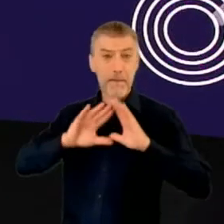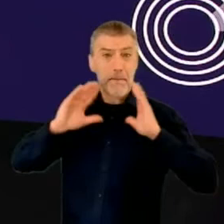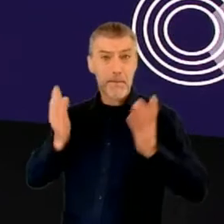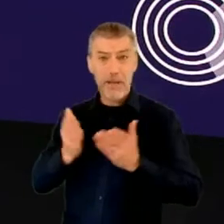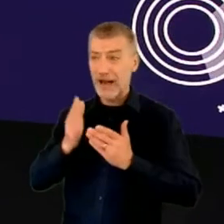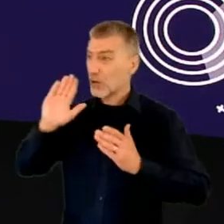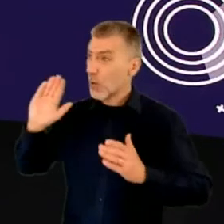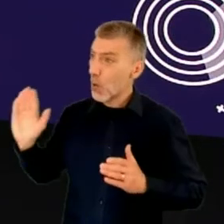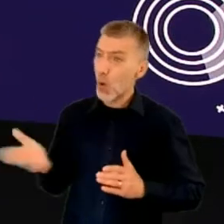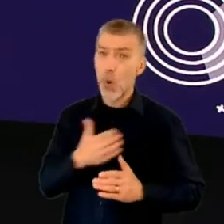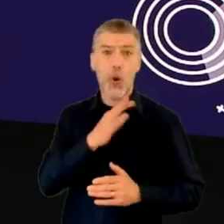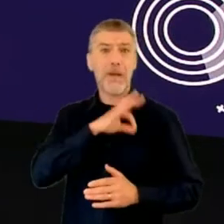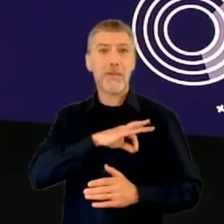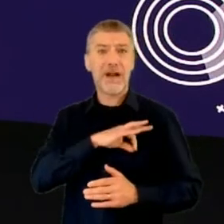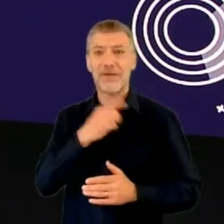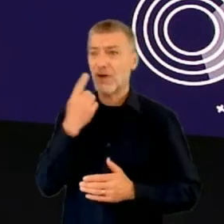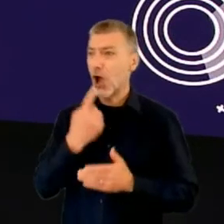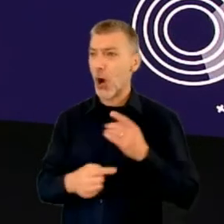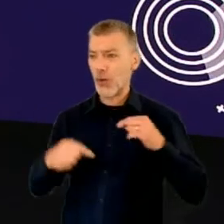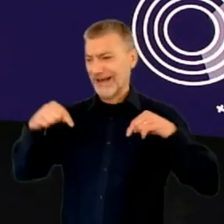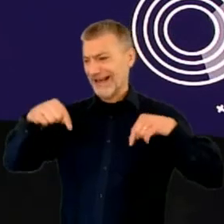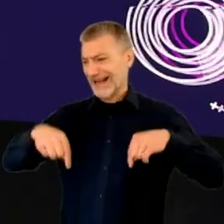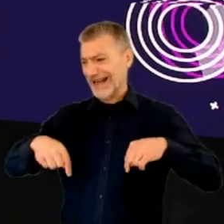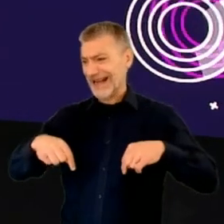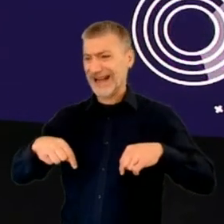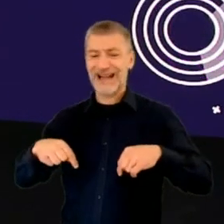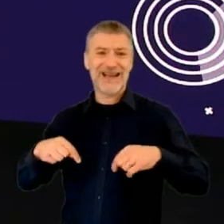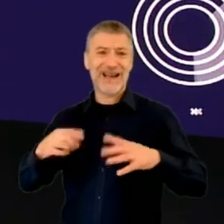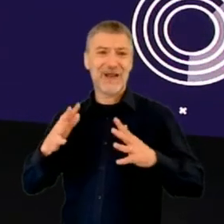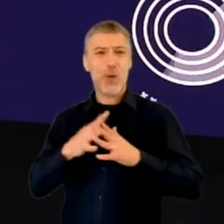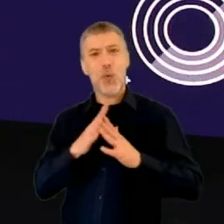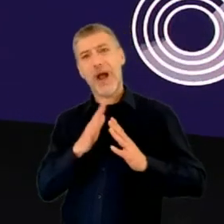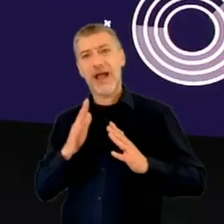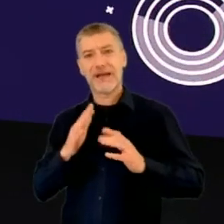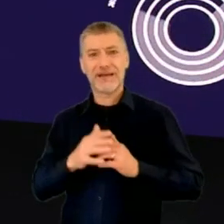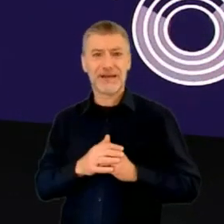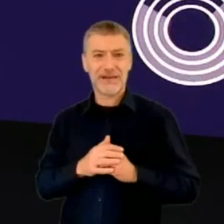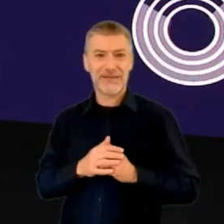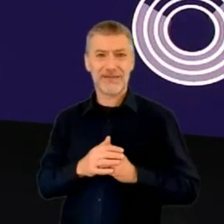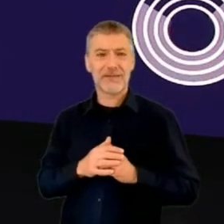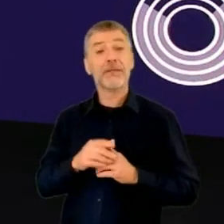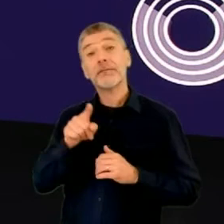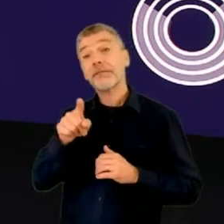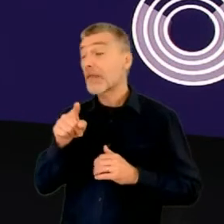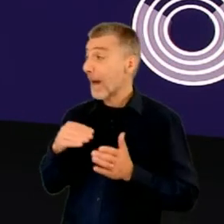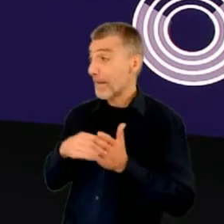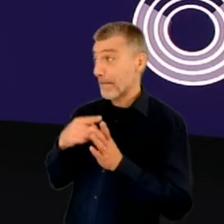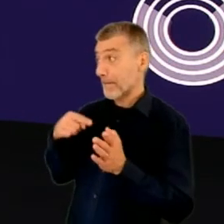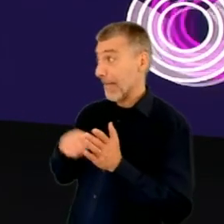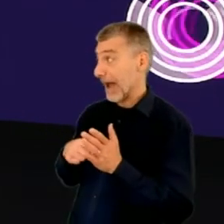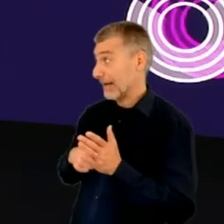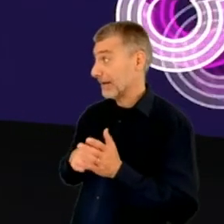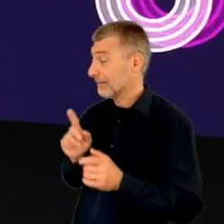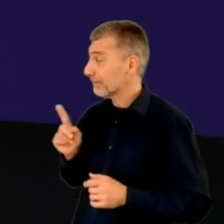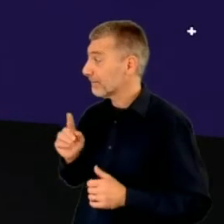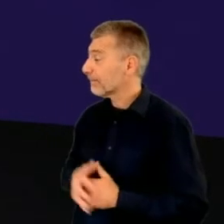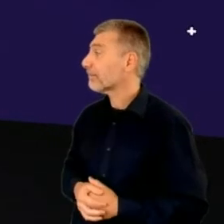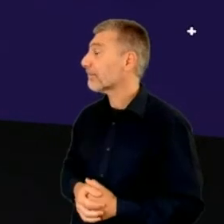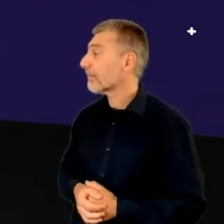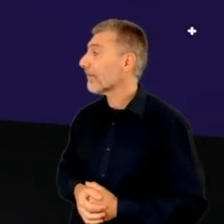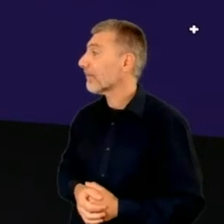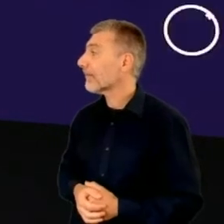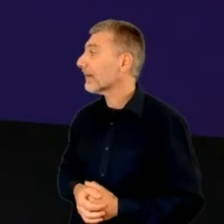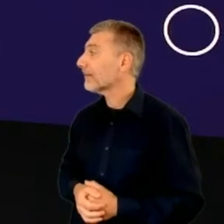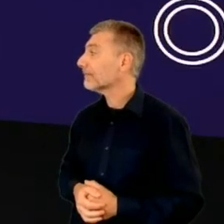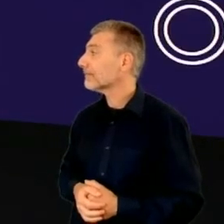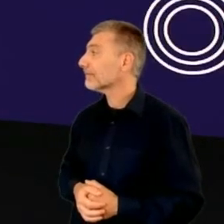just us here in the West. Matt, question for you, man. This one I like this one. This is from a student